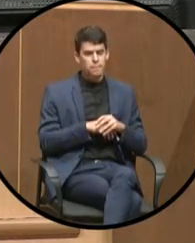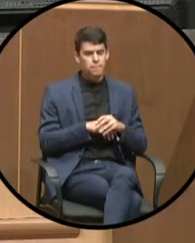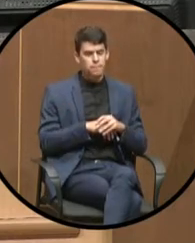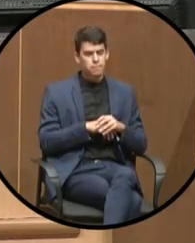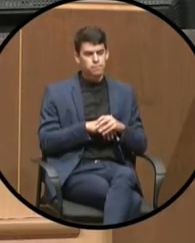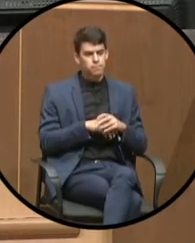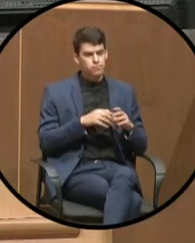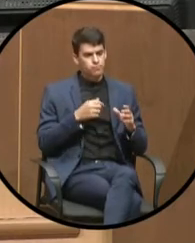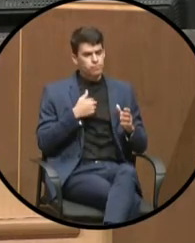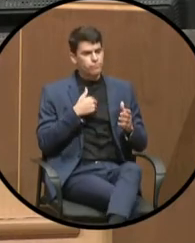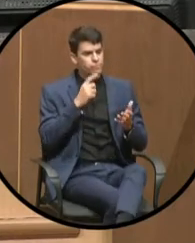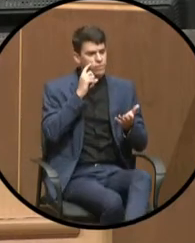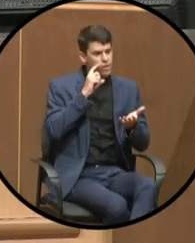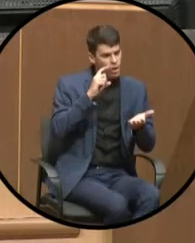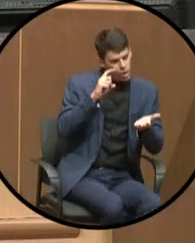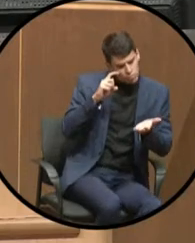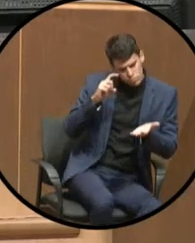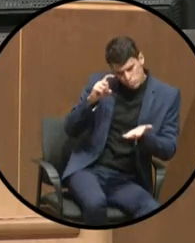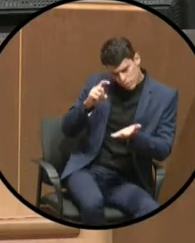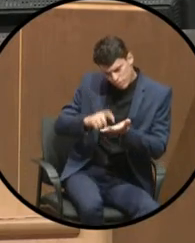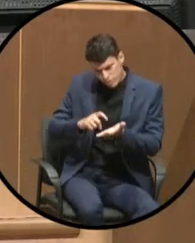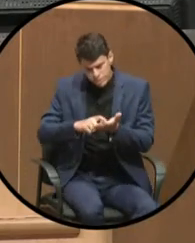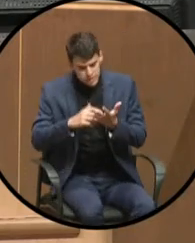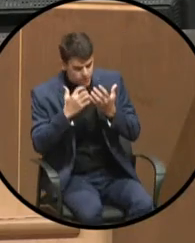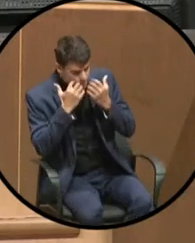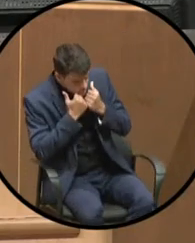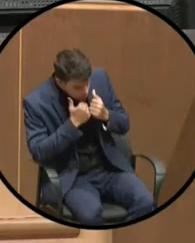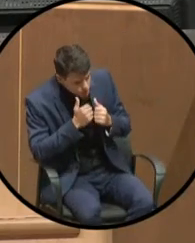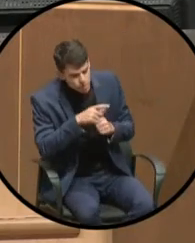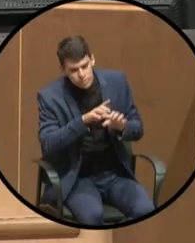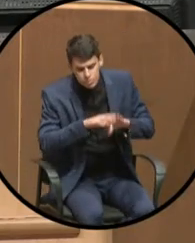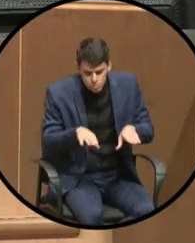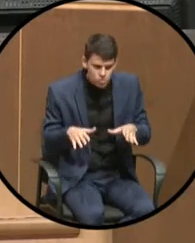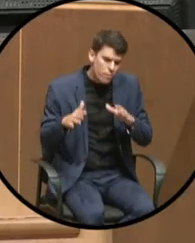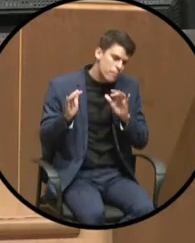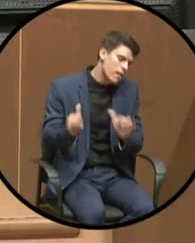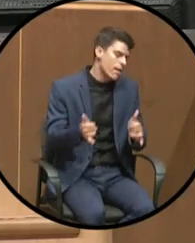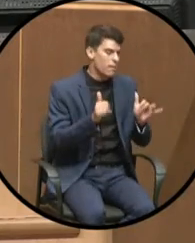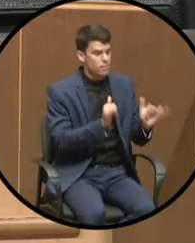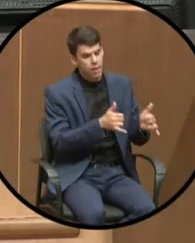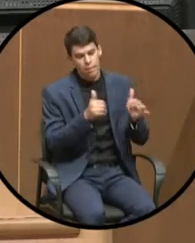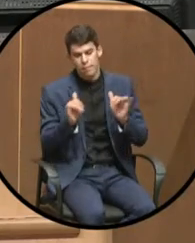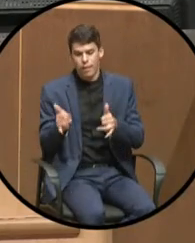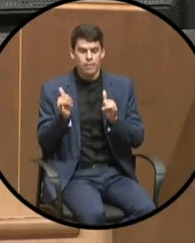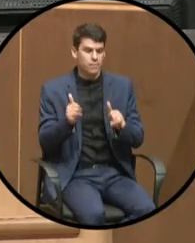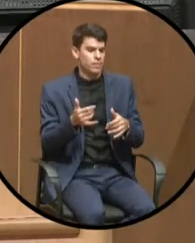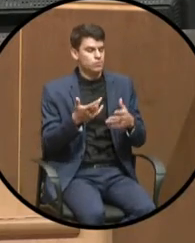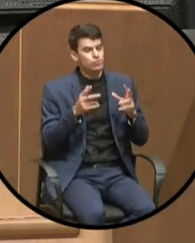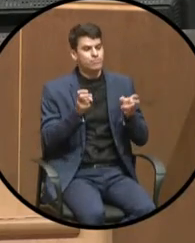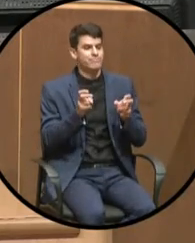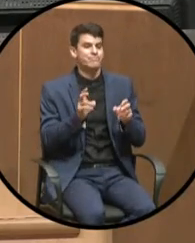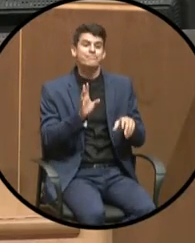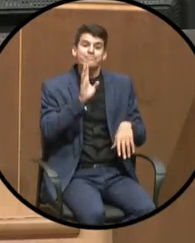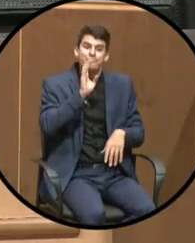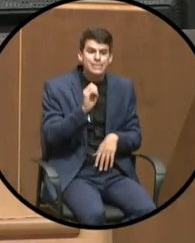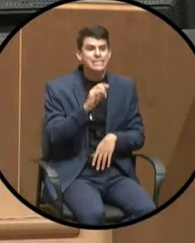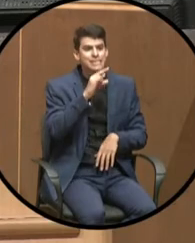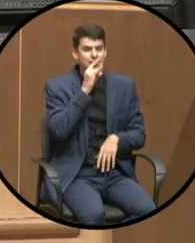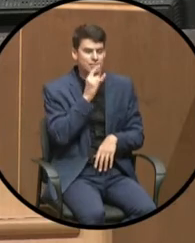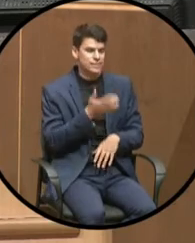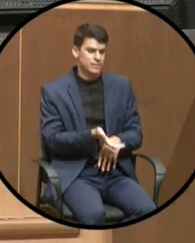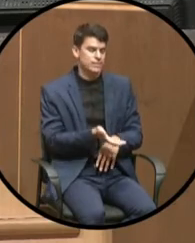I recognize there's great value in our children being able to play on the ball field and be kids. And